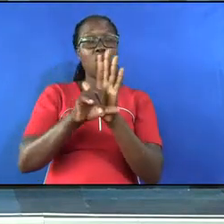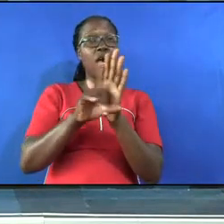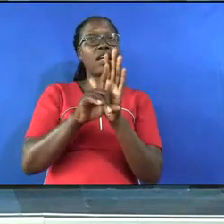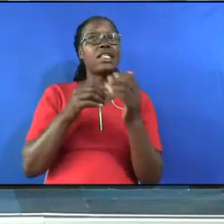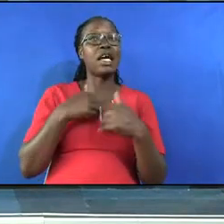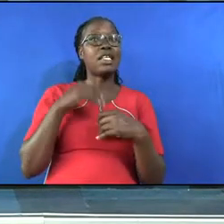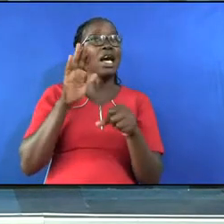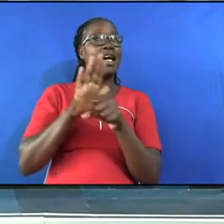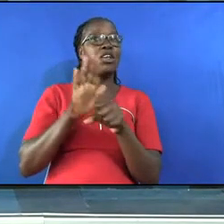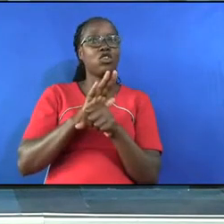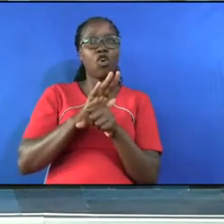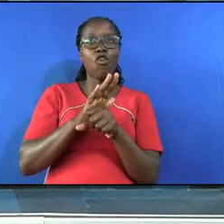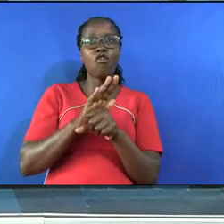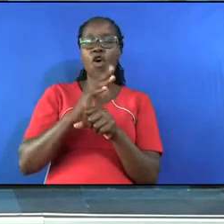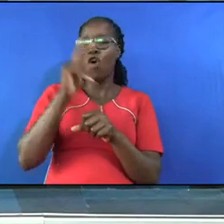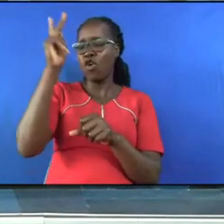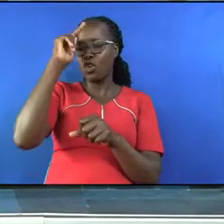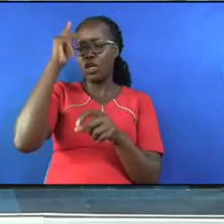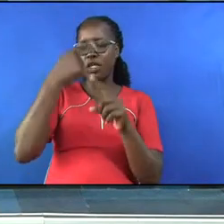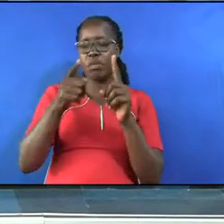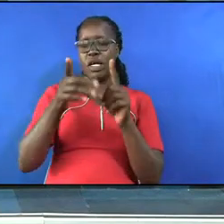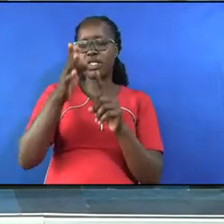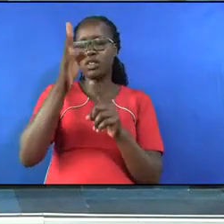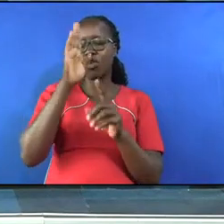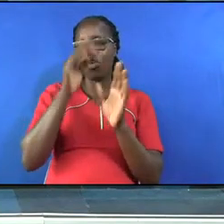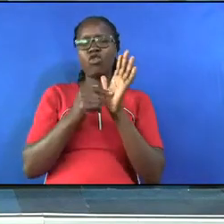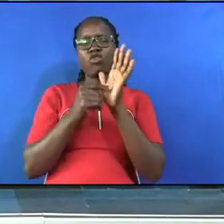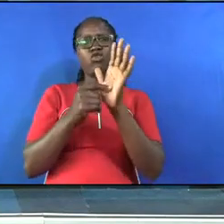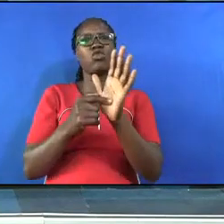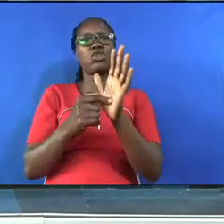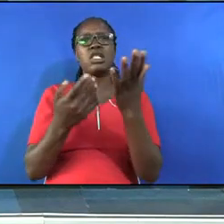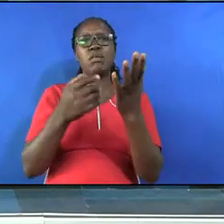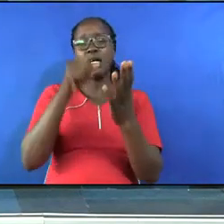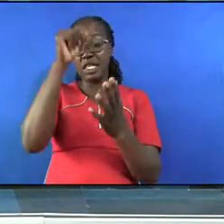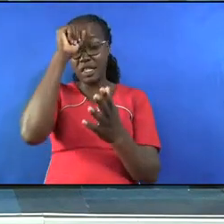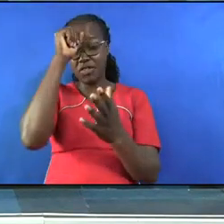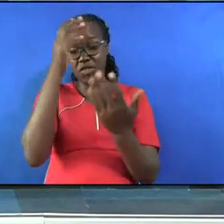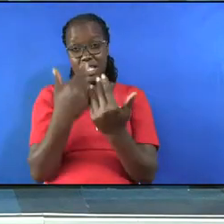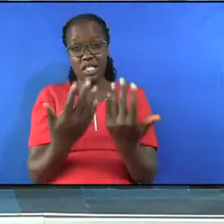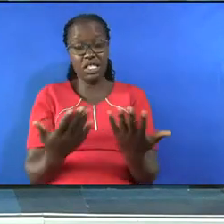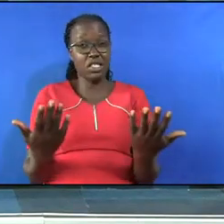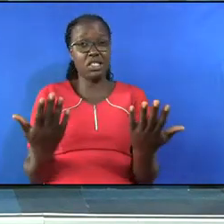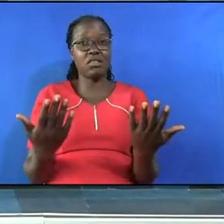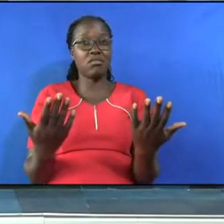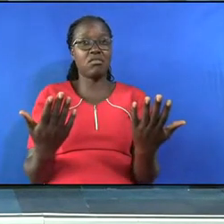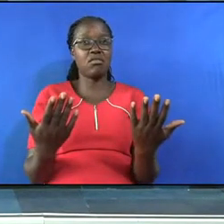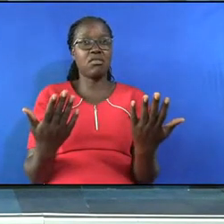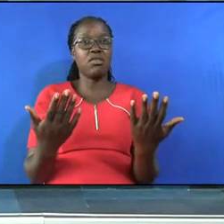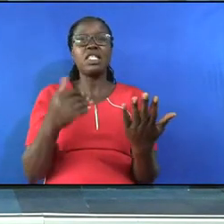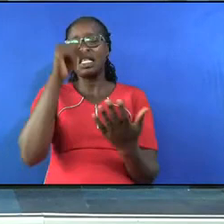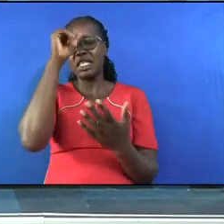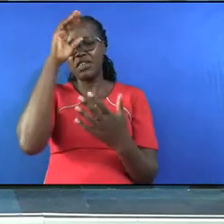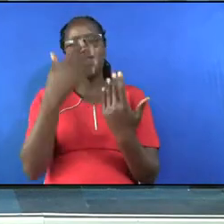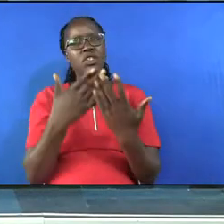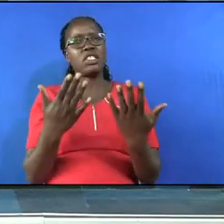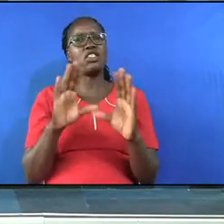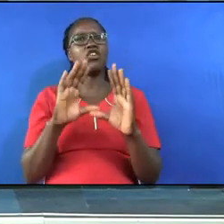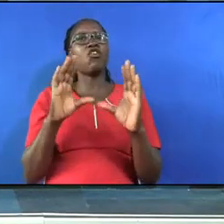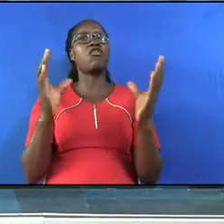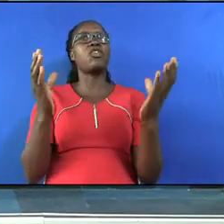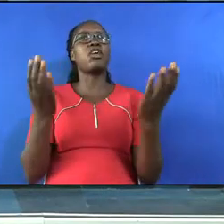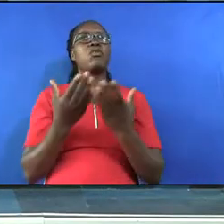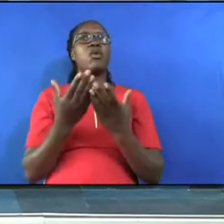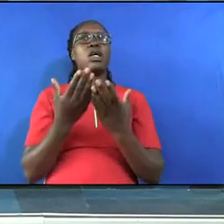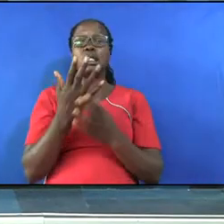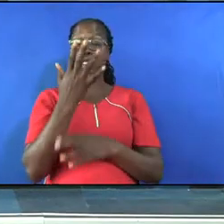so much knowledge, but God chose the foolish things, quote unquote foolish, the foolish things of this world